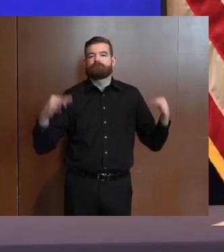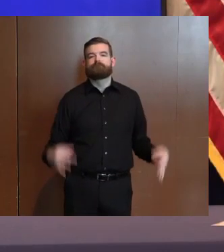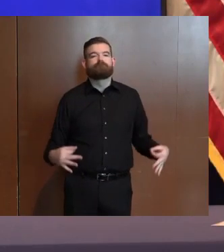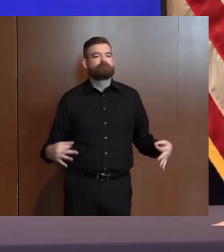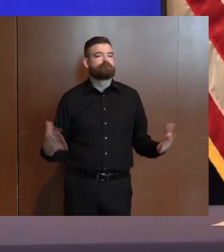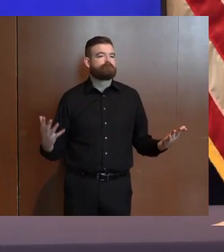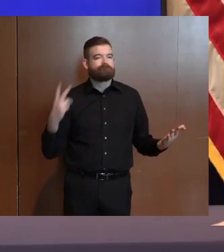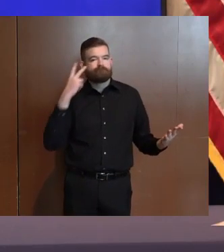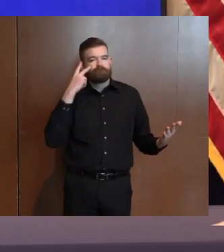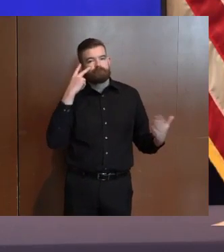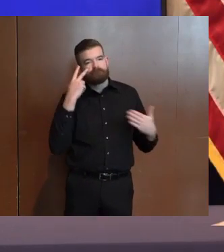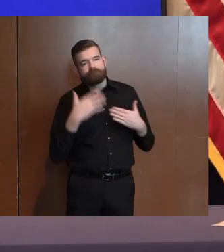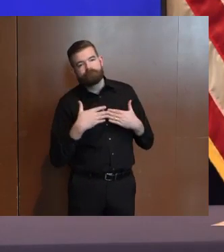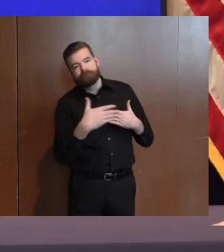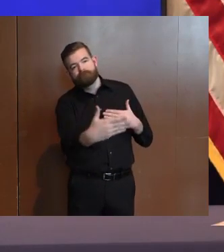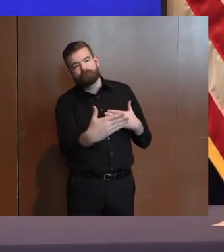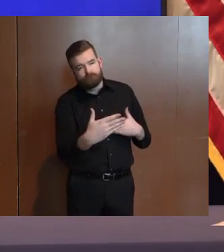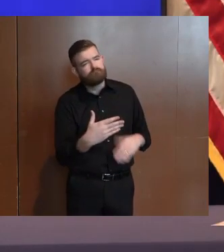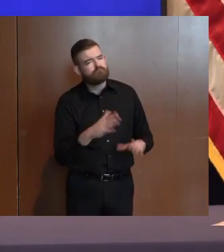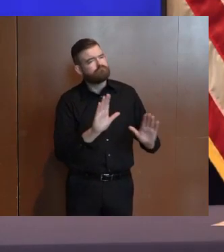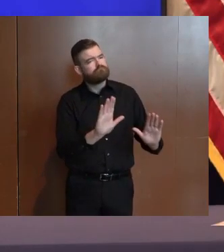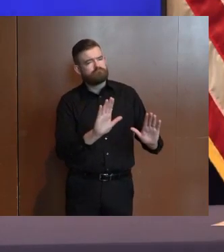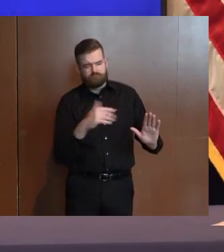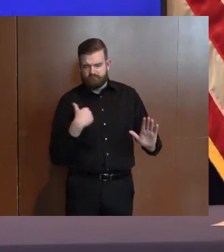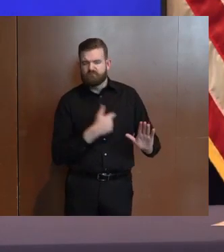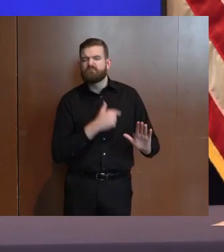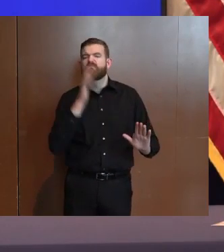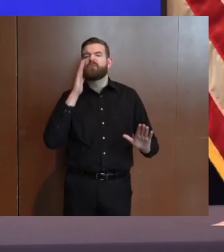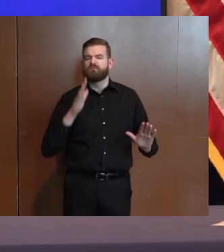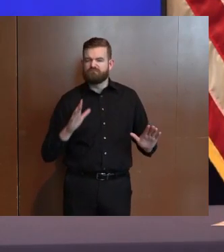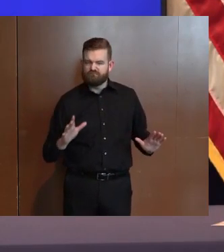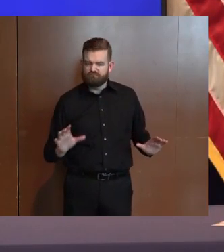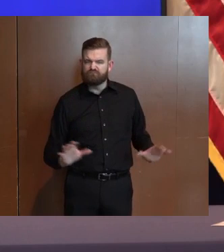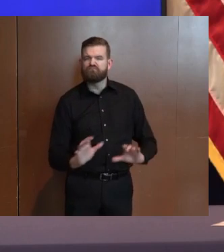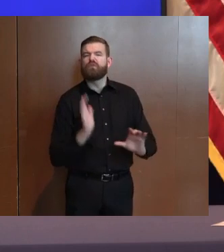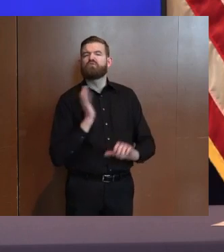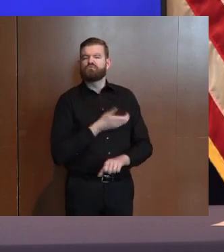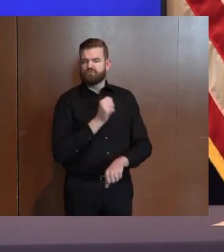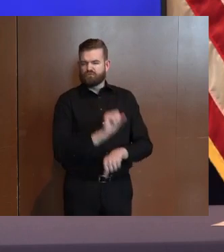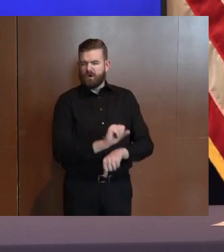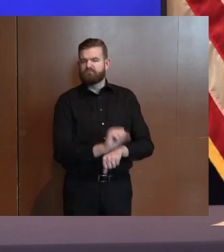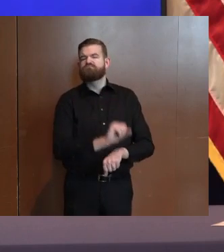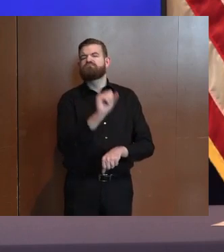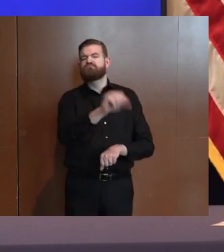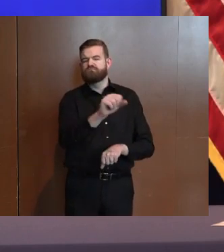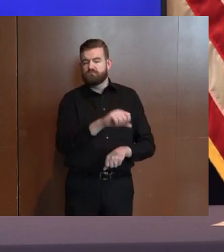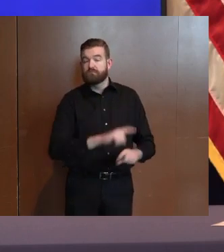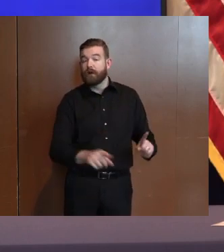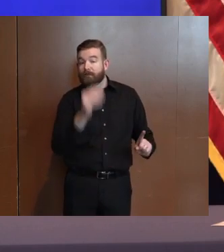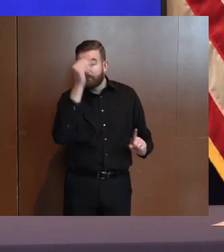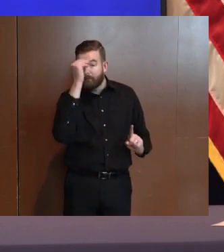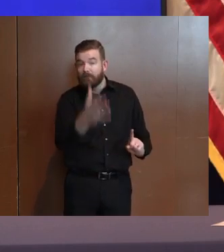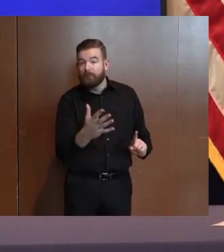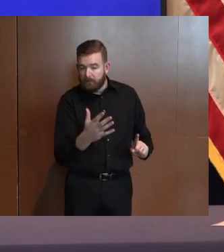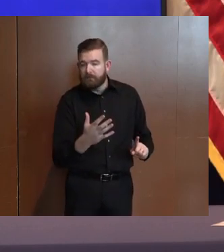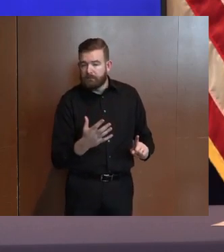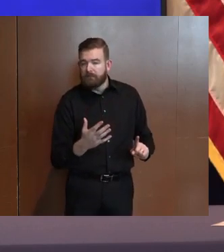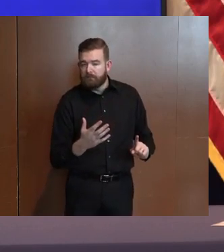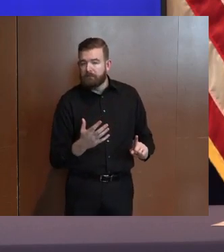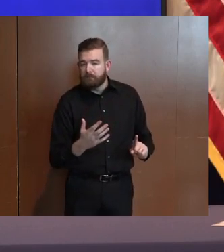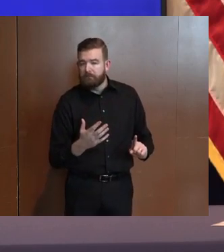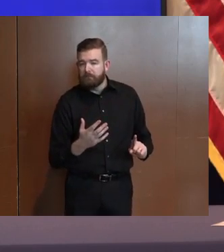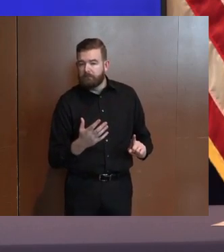our obligations. But boy, I'll tell you something, just to use this as an opportunity to re-plug the fact